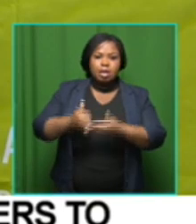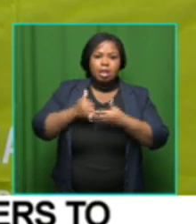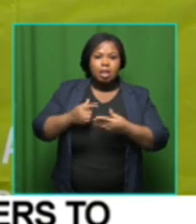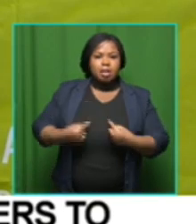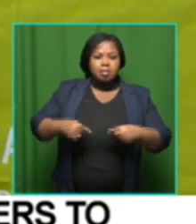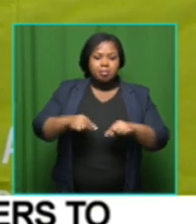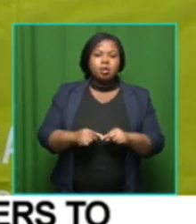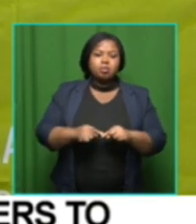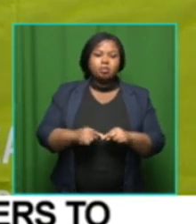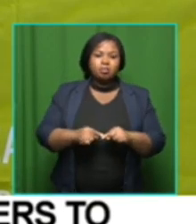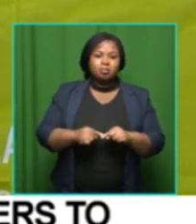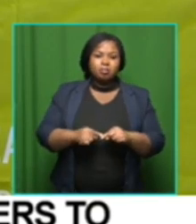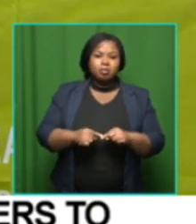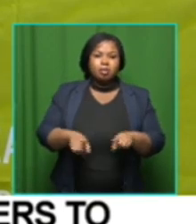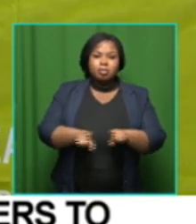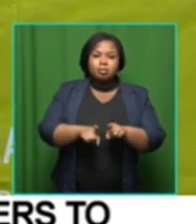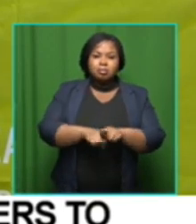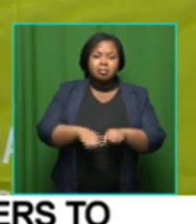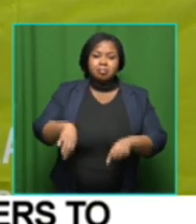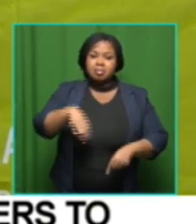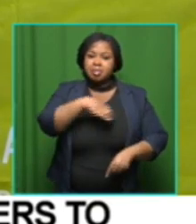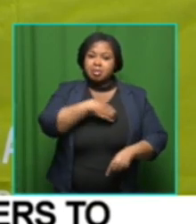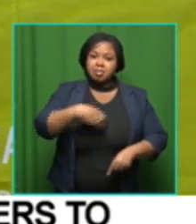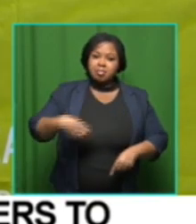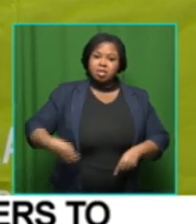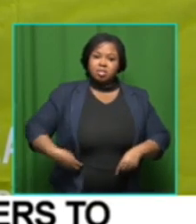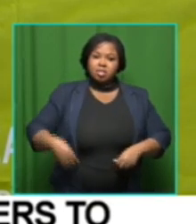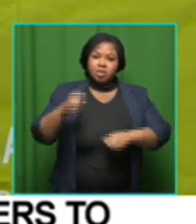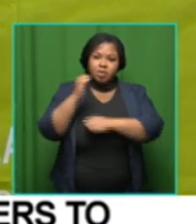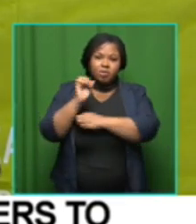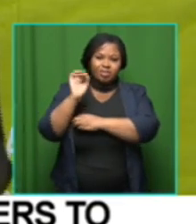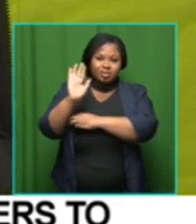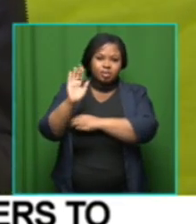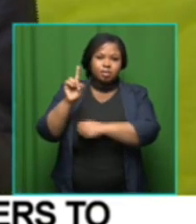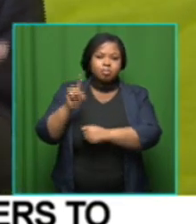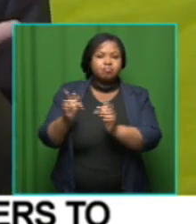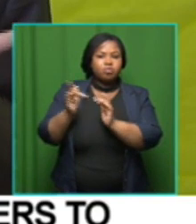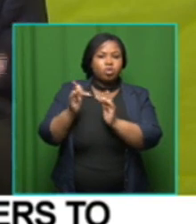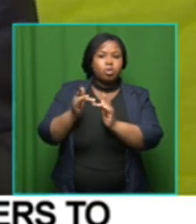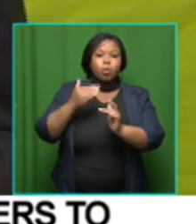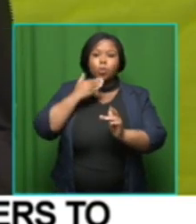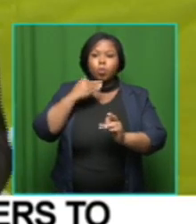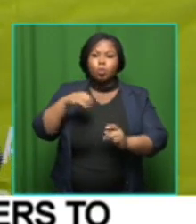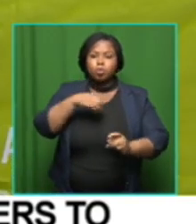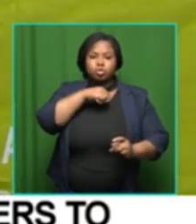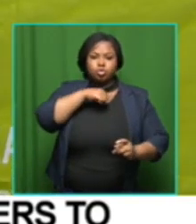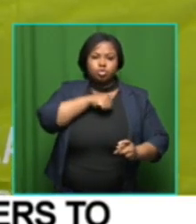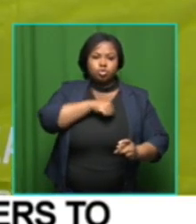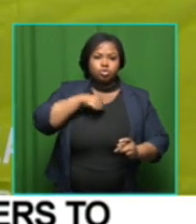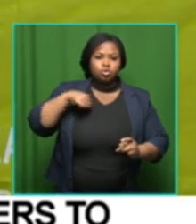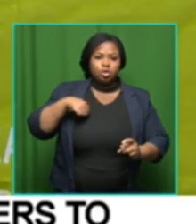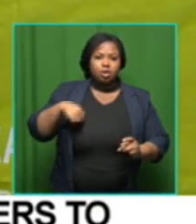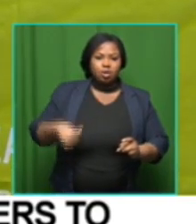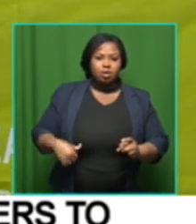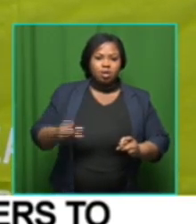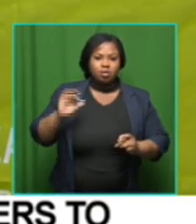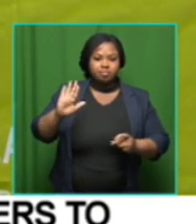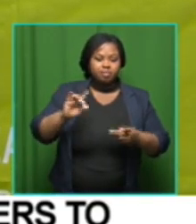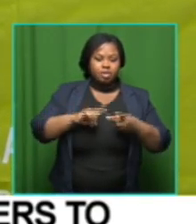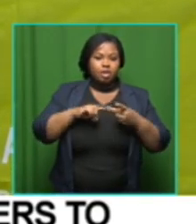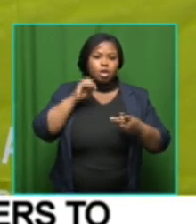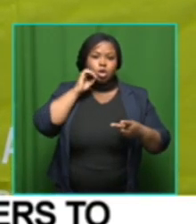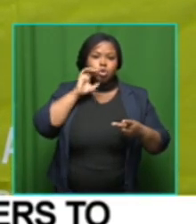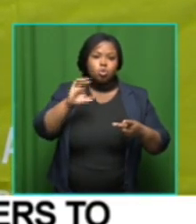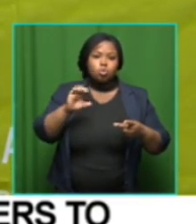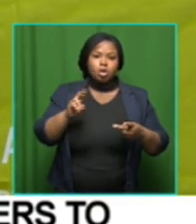example, we have approached the presidency to approach China and Cuba to actually assist with